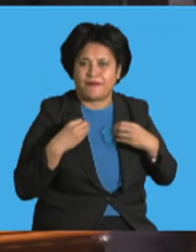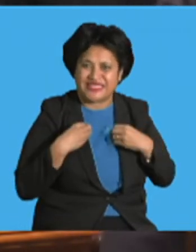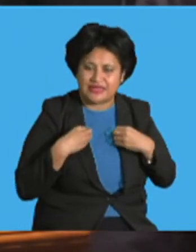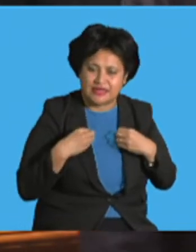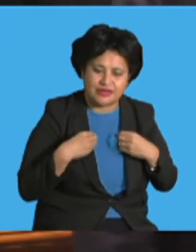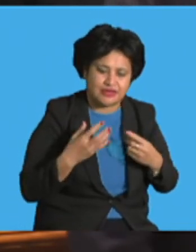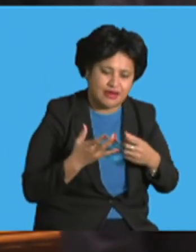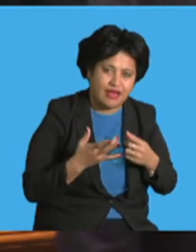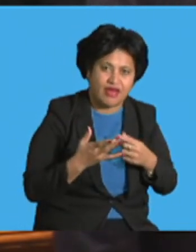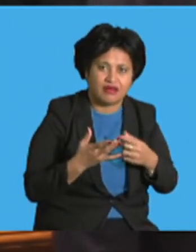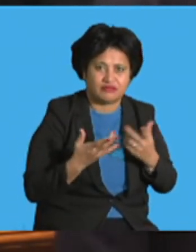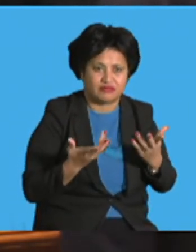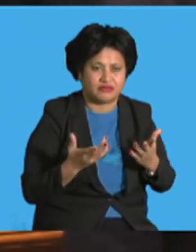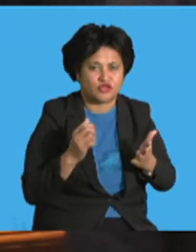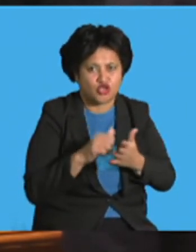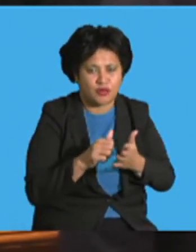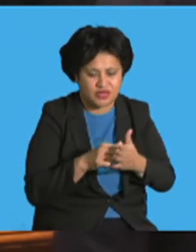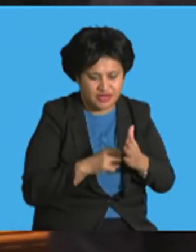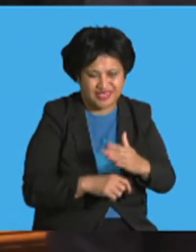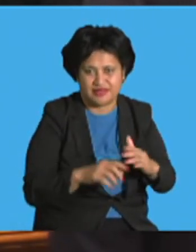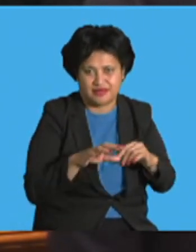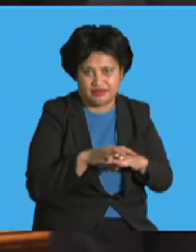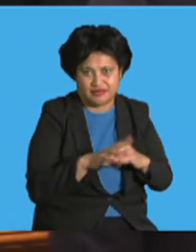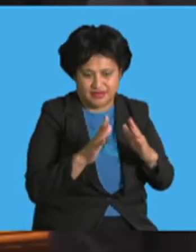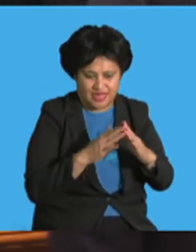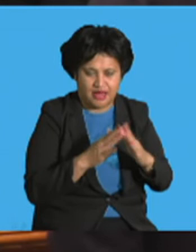municipalities, because we need more of these